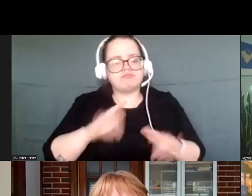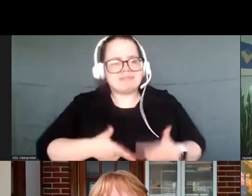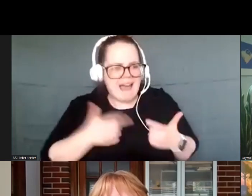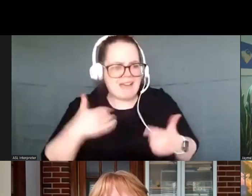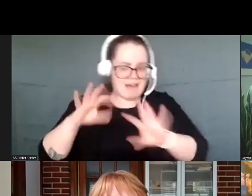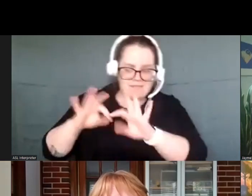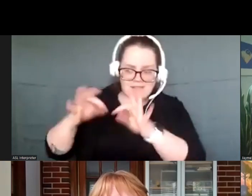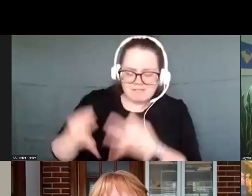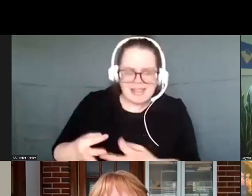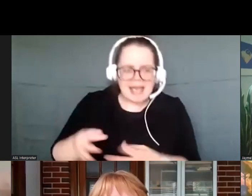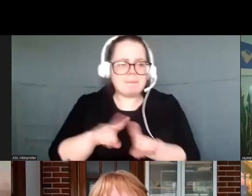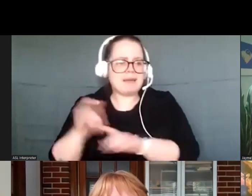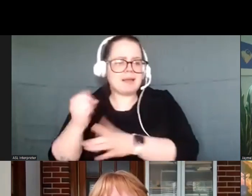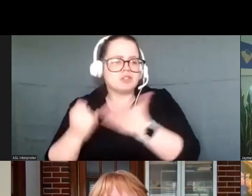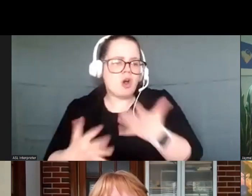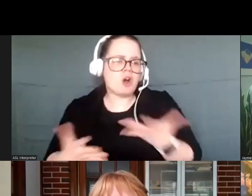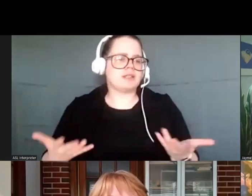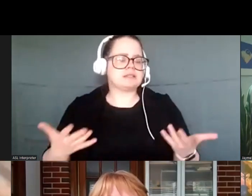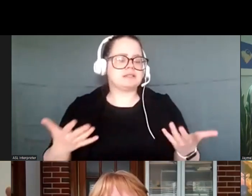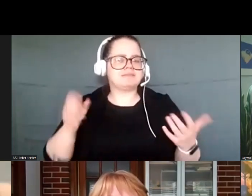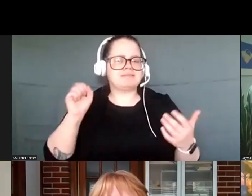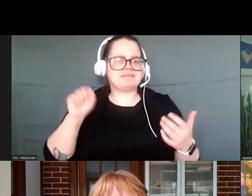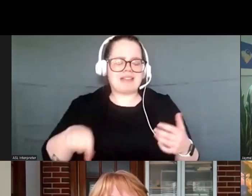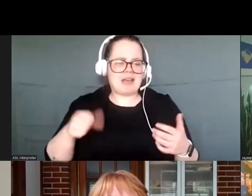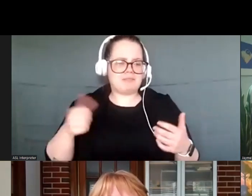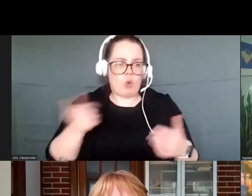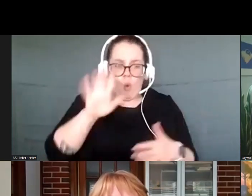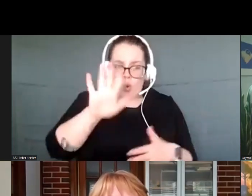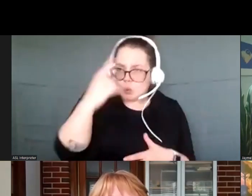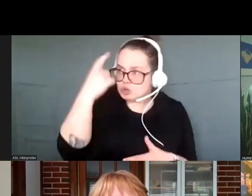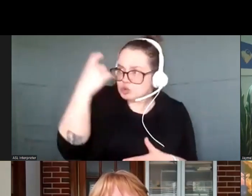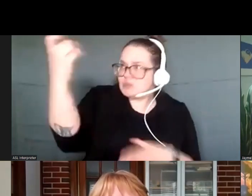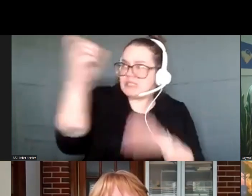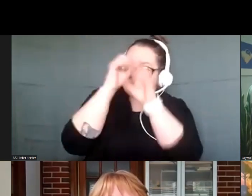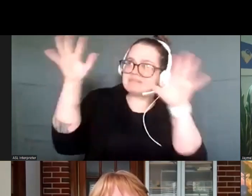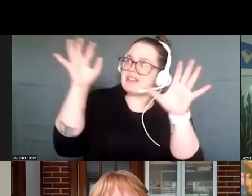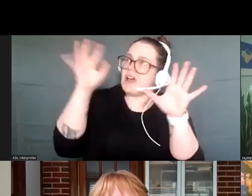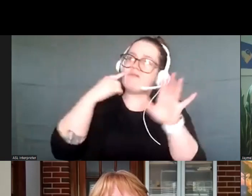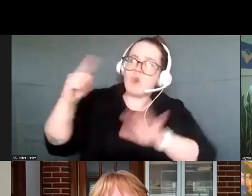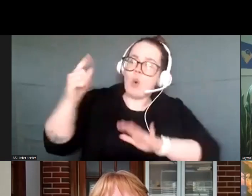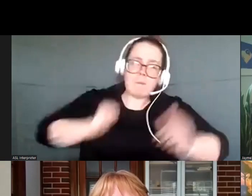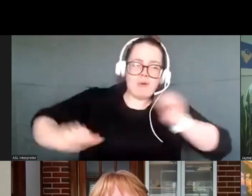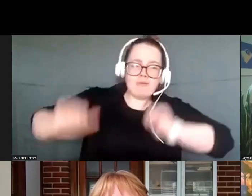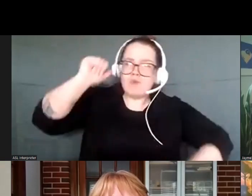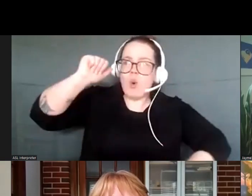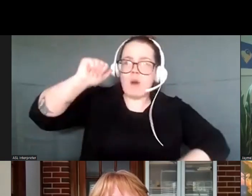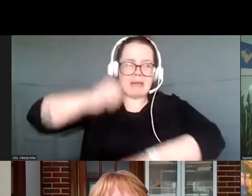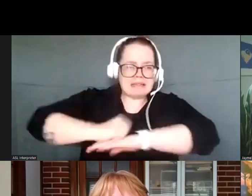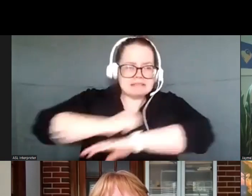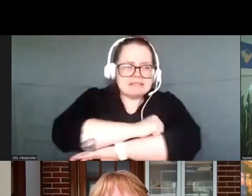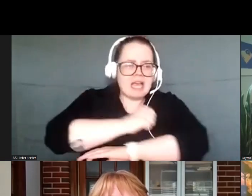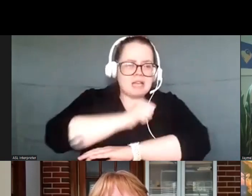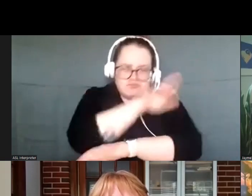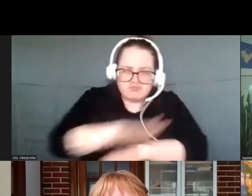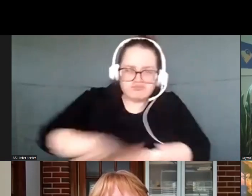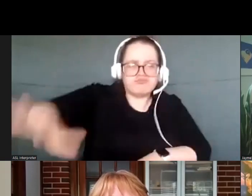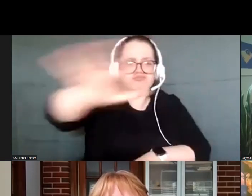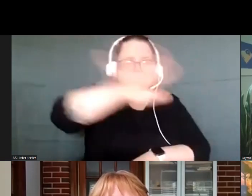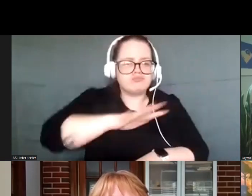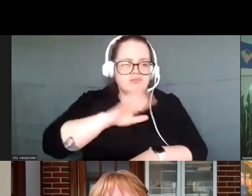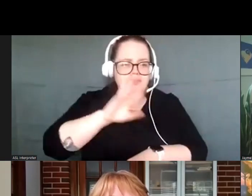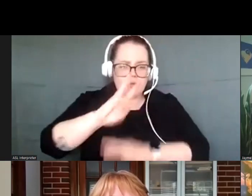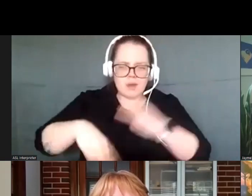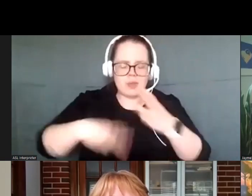can fulfill all the dreams that you have of performing on stages all over the world. And it takes collaborations with